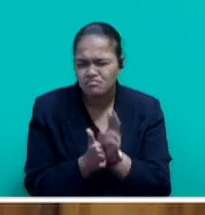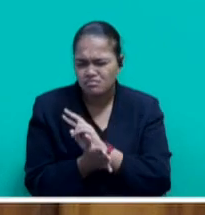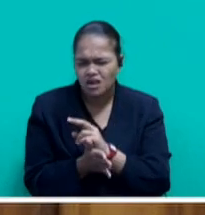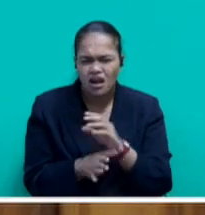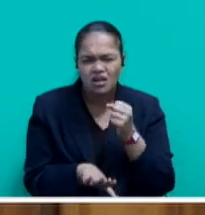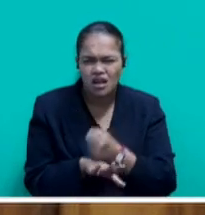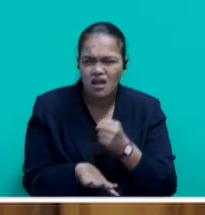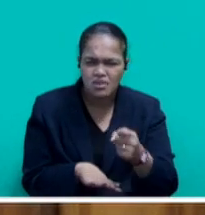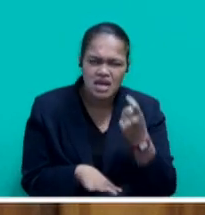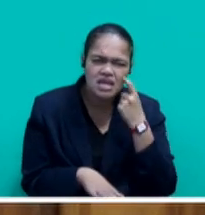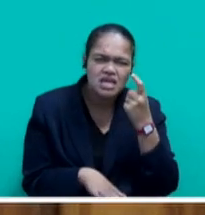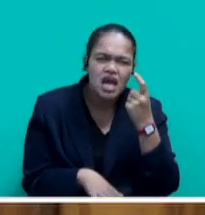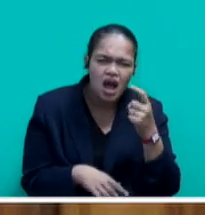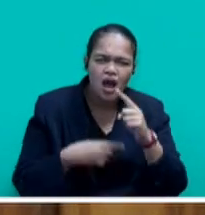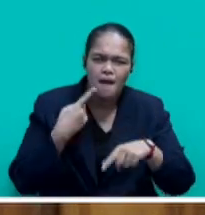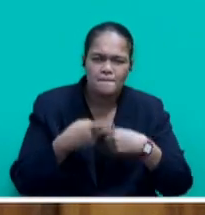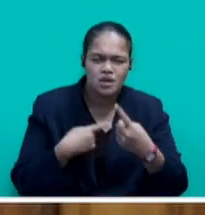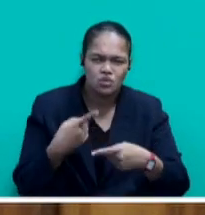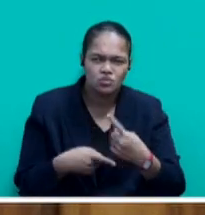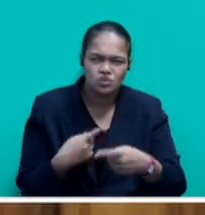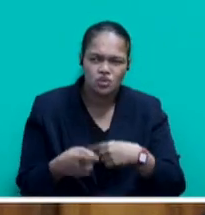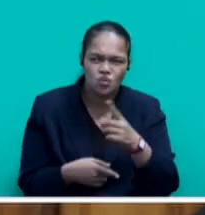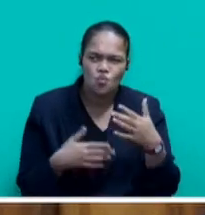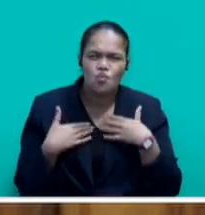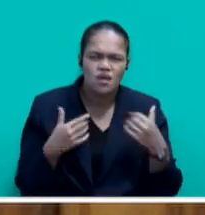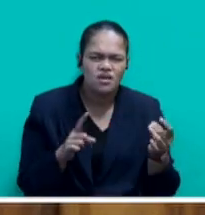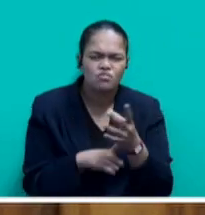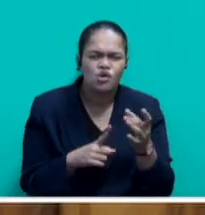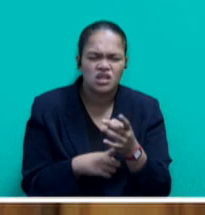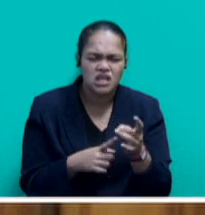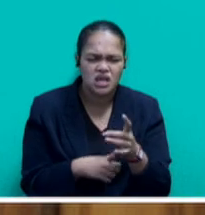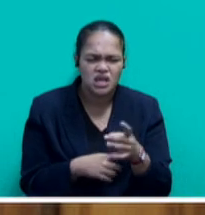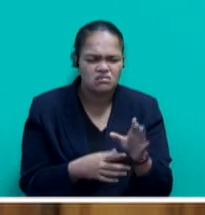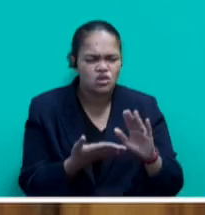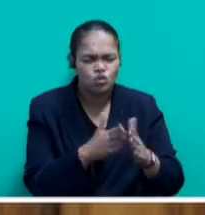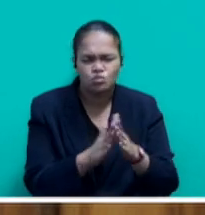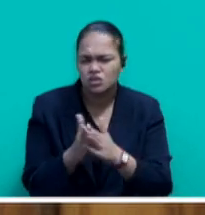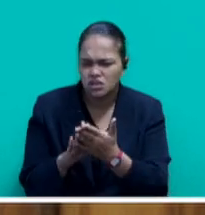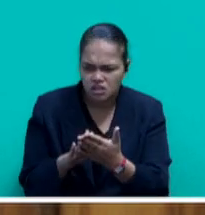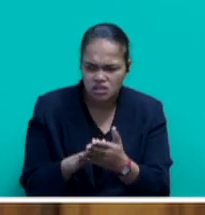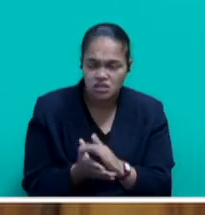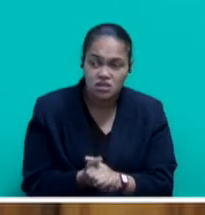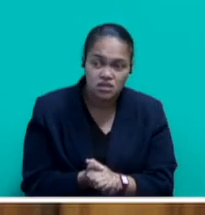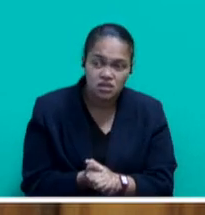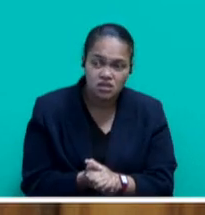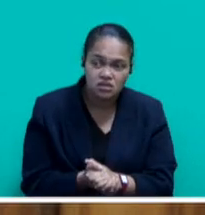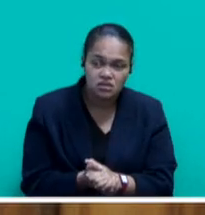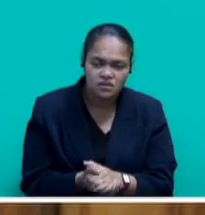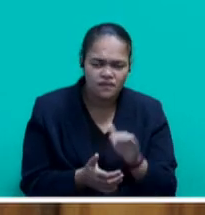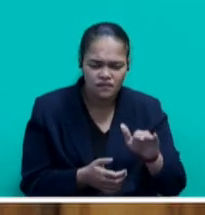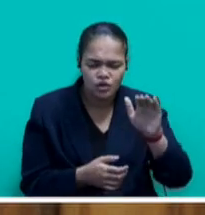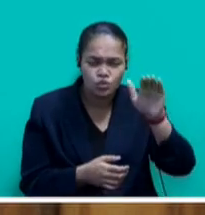has cared about the welfare of this important segment of the community. They currently face an existing future as